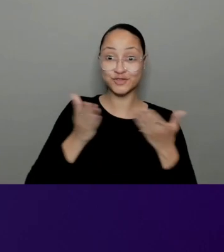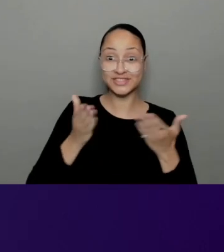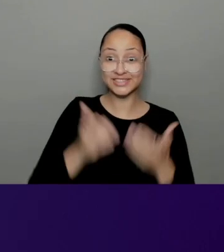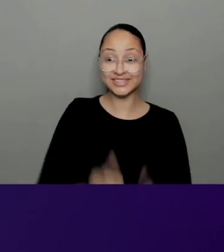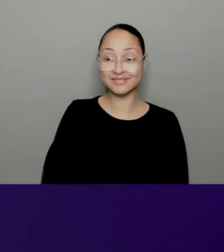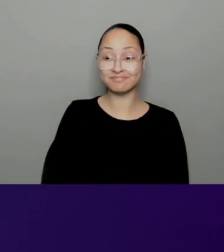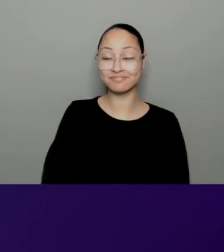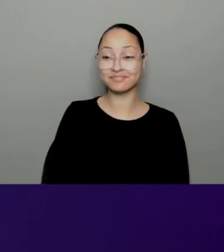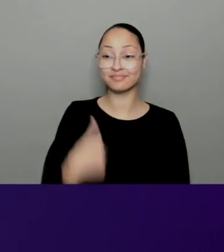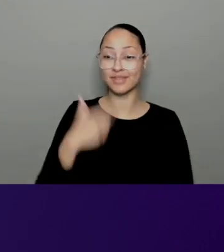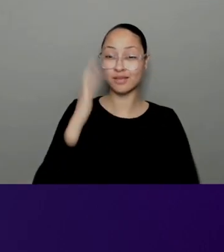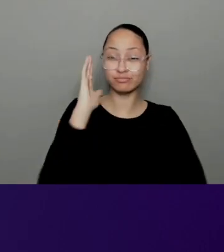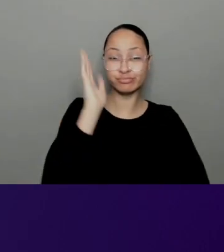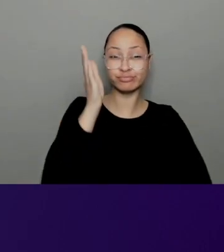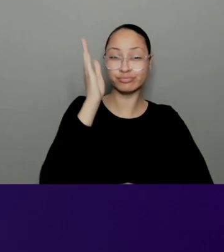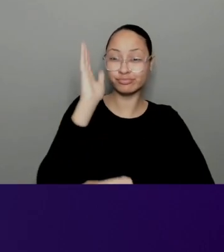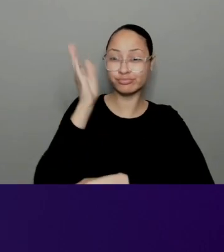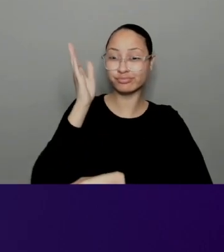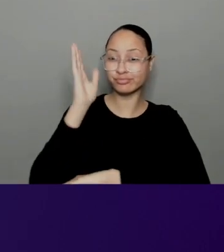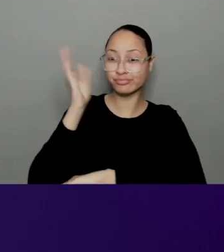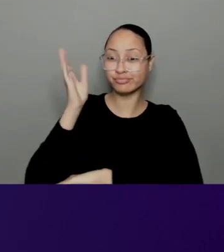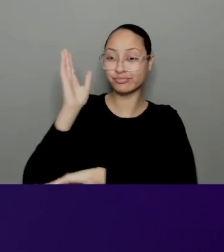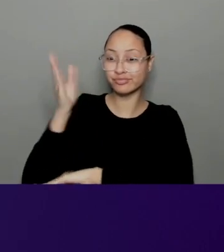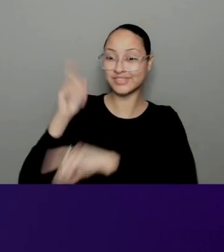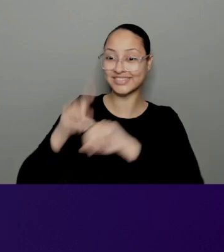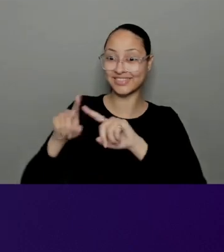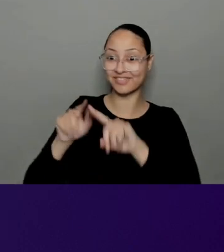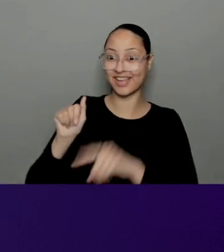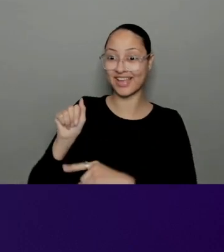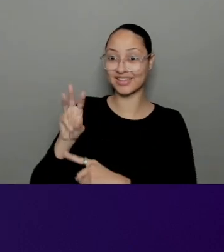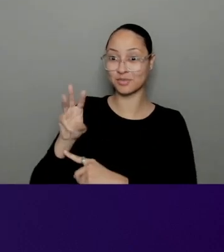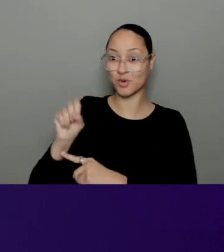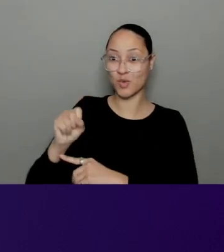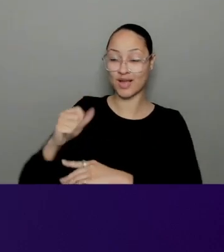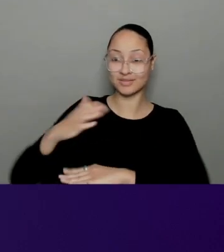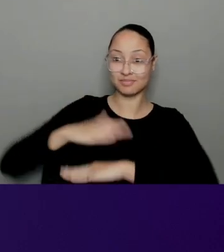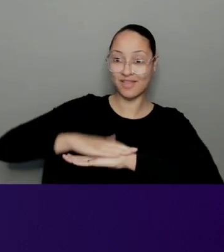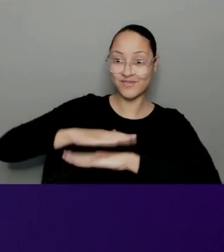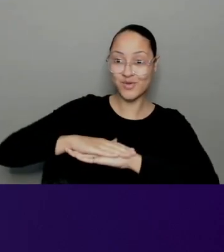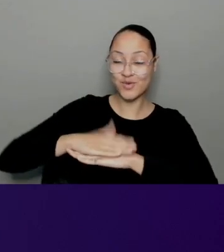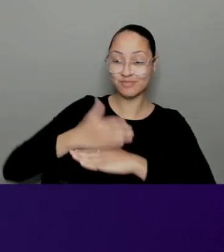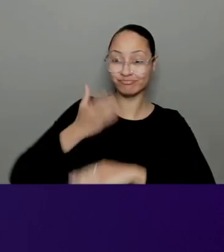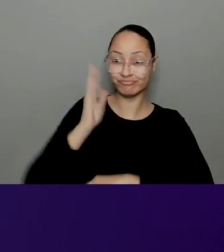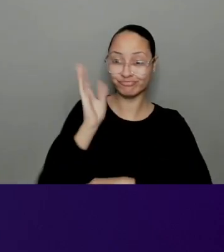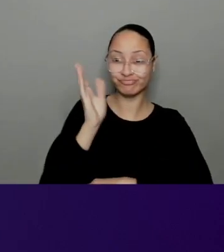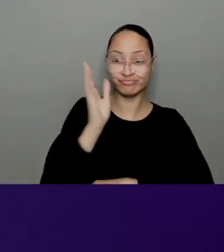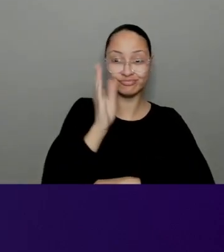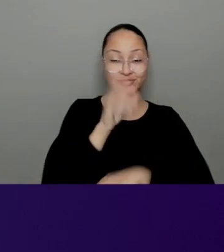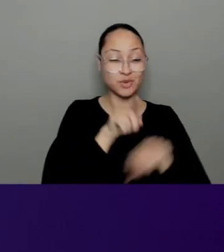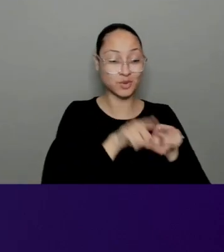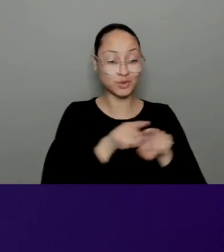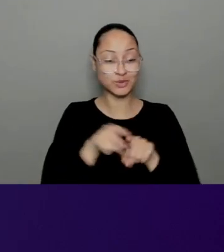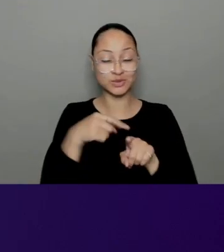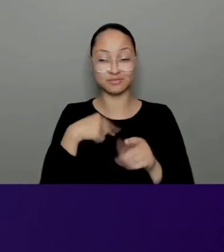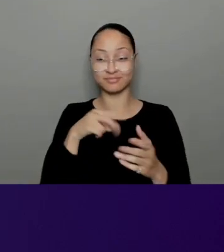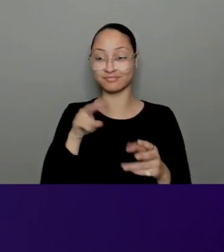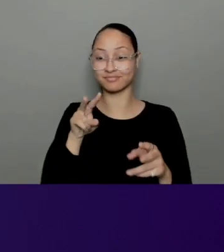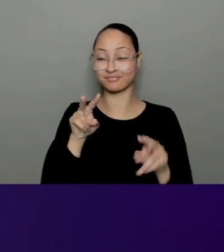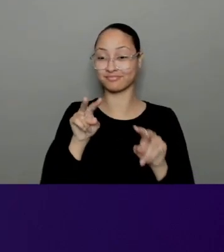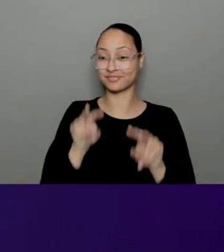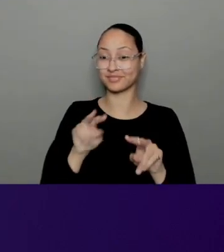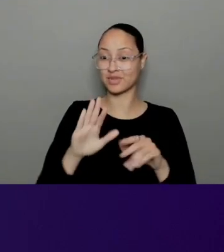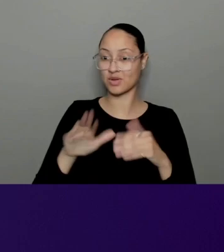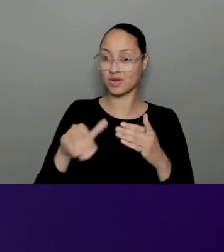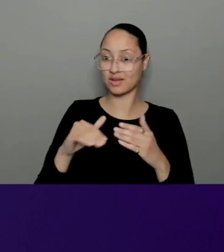at multiple AWS forums and also have been looking at all of these contributions as AWS